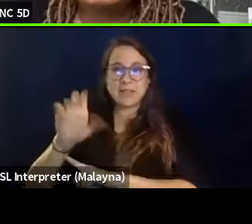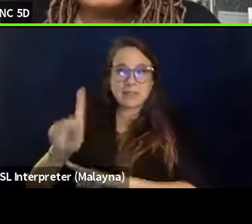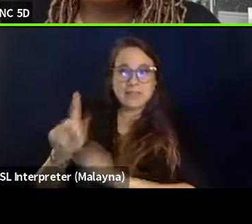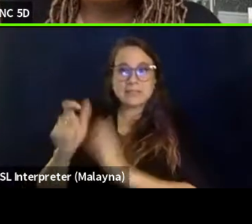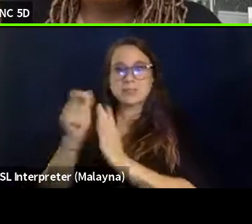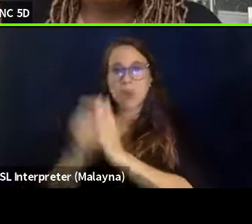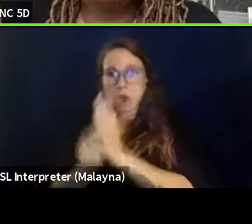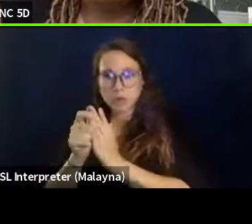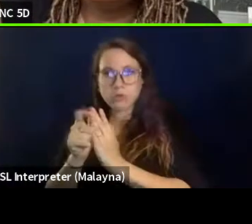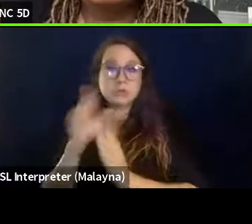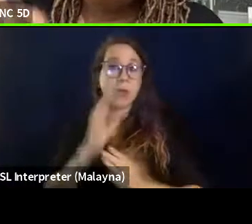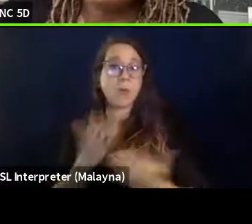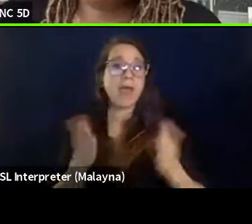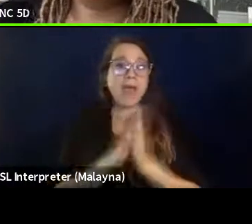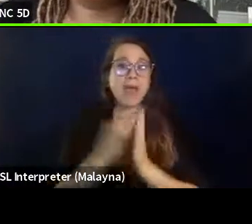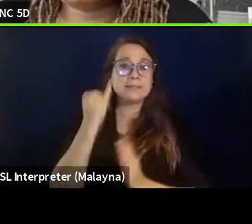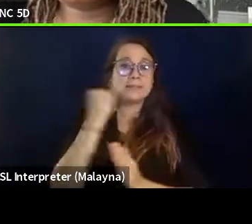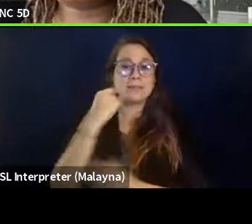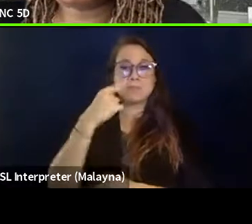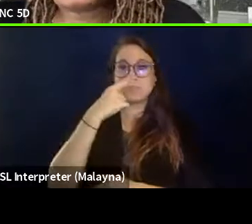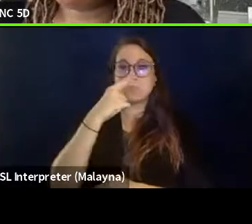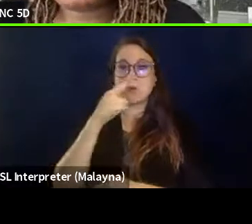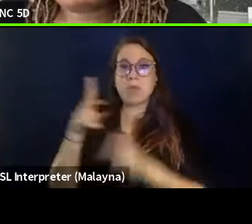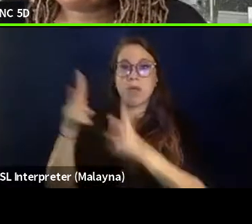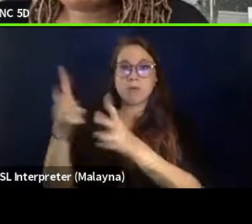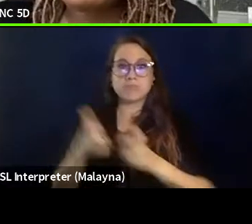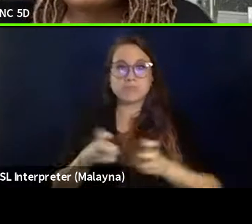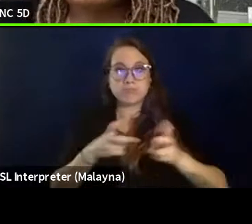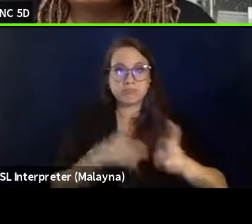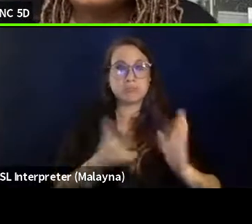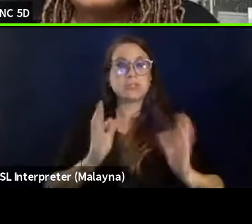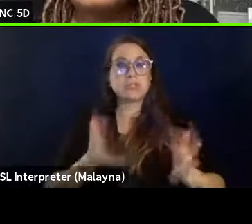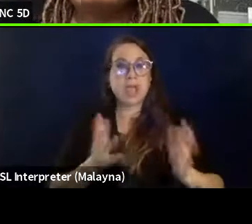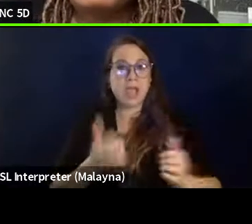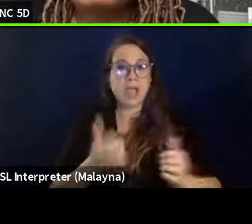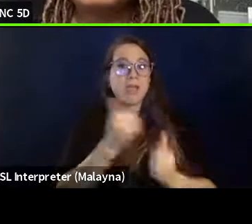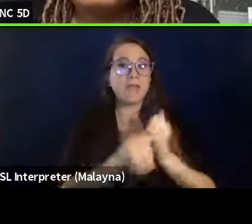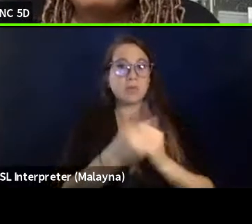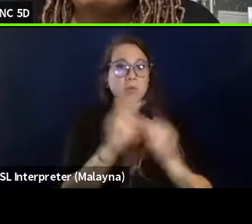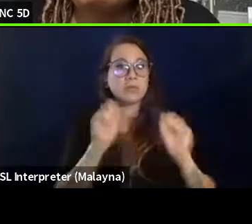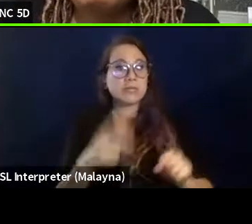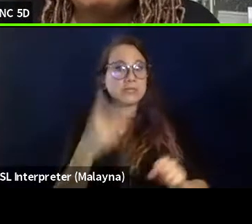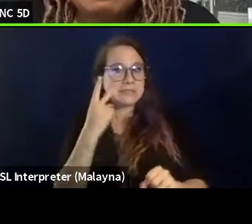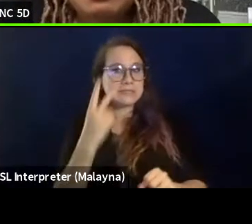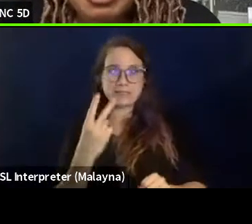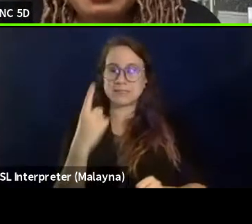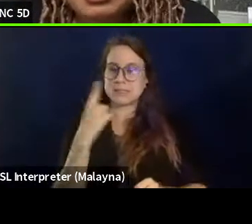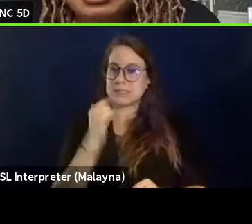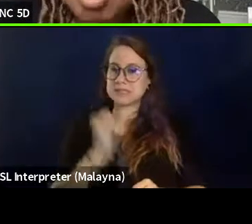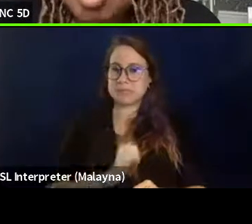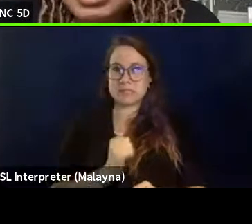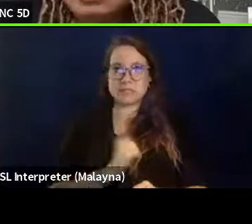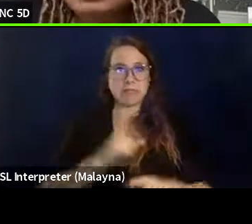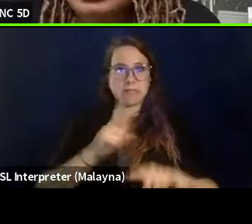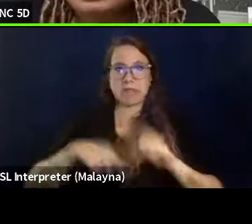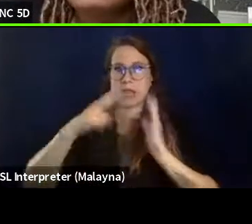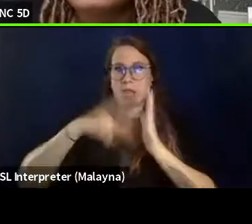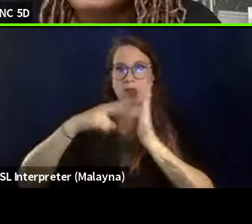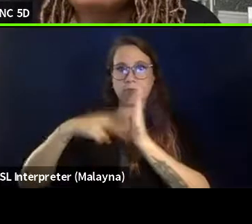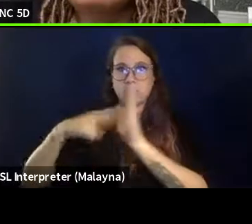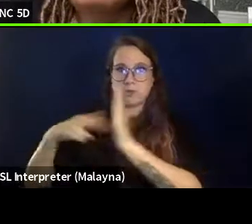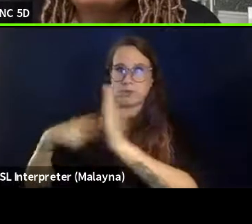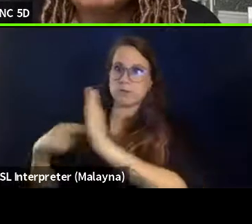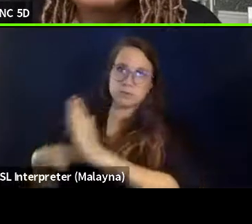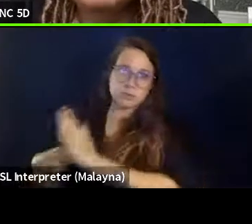would just ask if you could please drop those in the chat for everyone because I won't be able to read them all out